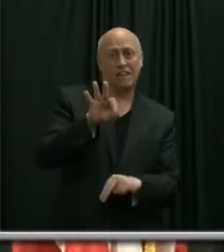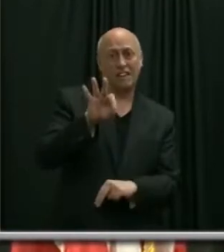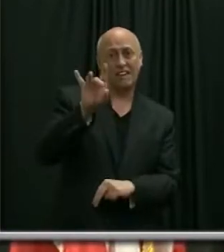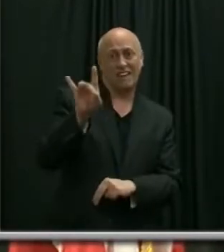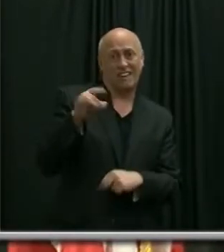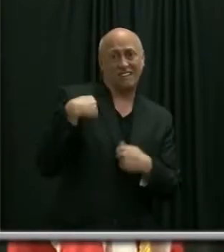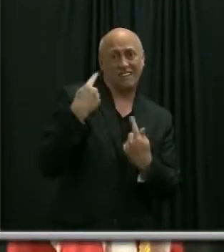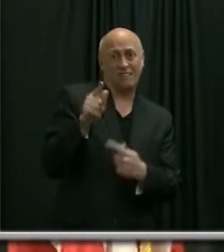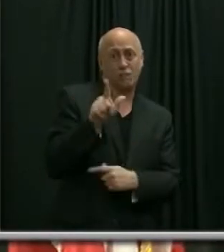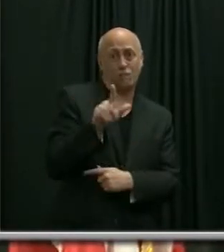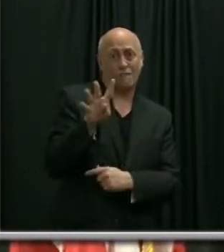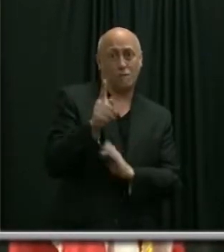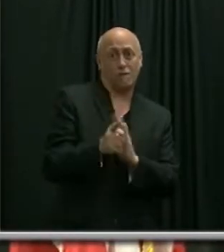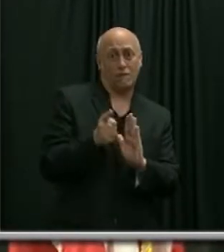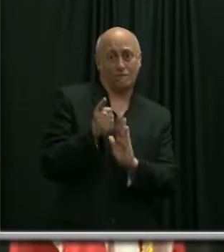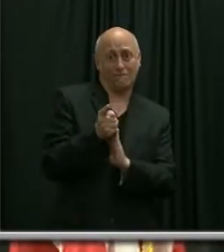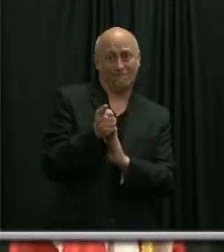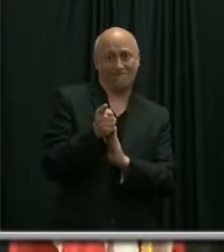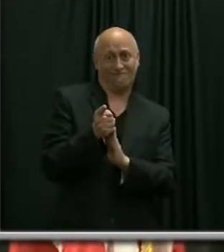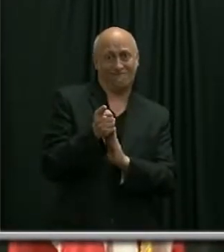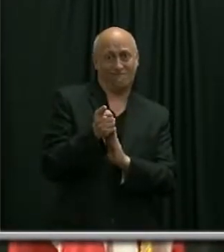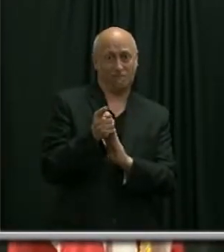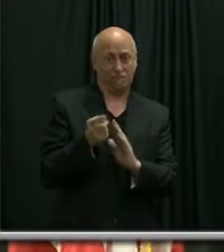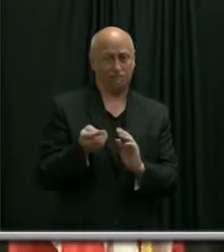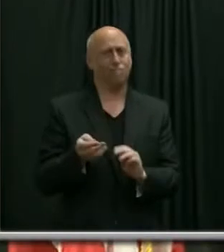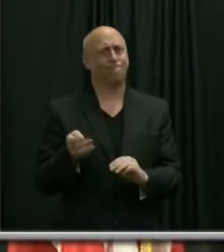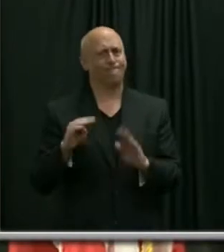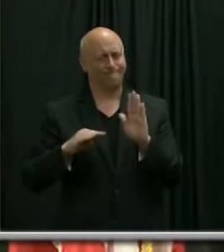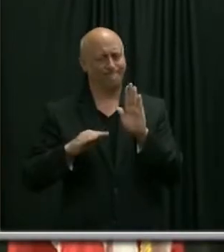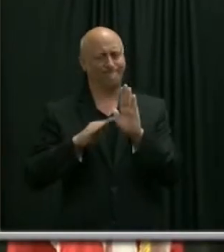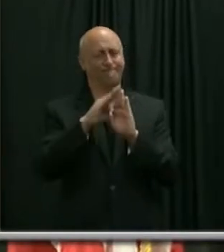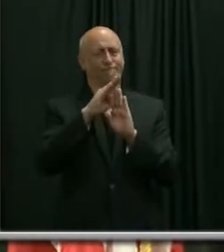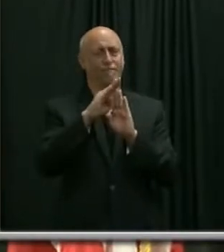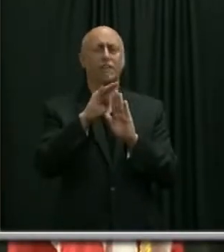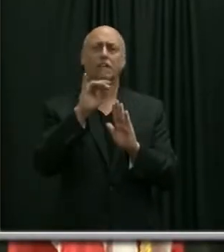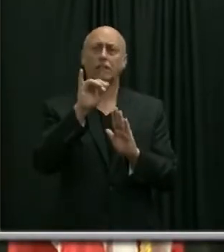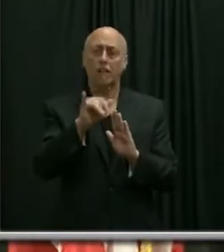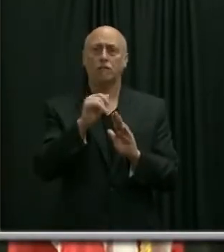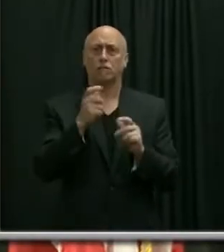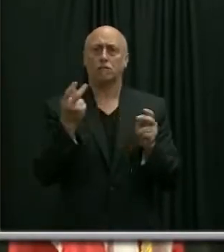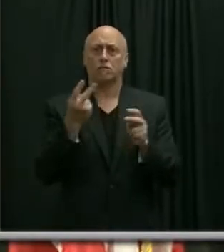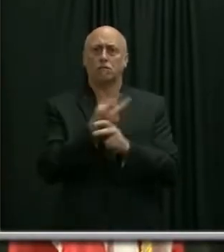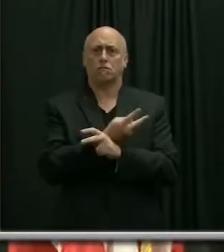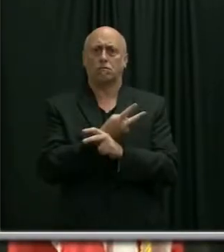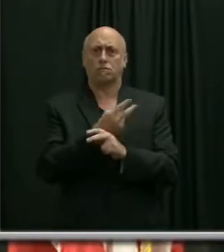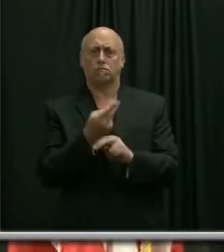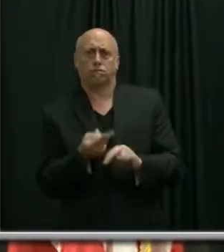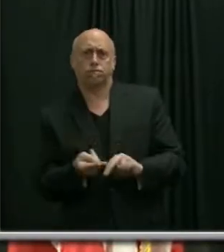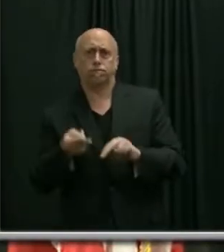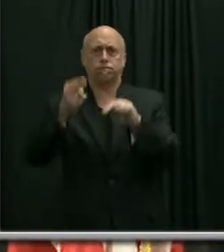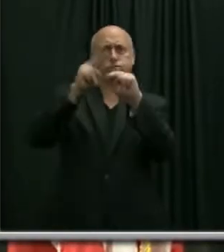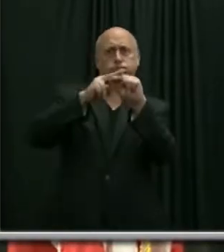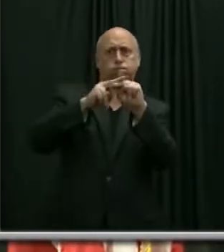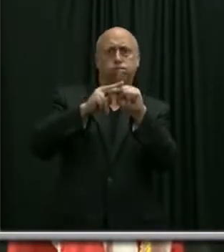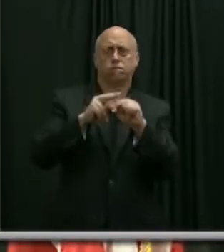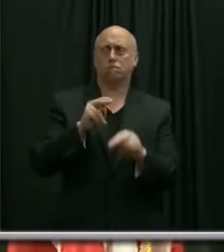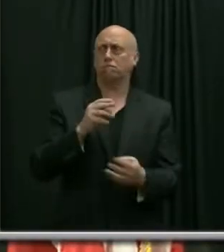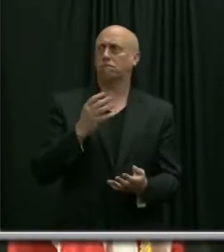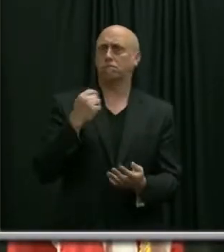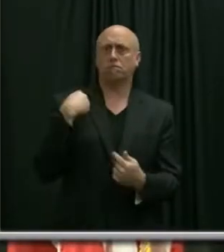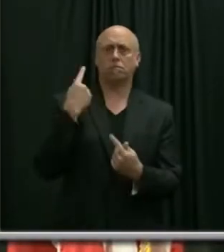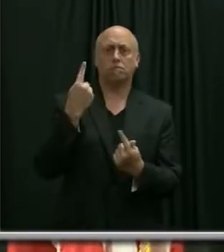cases in the past 24 hours. Now, while this may represent the biggest daily increase in cases I have reported so